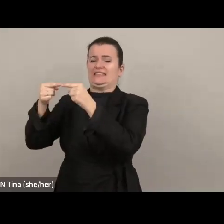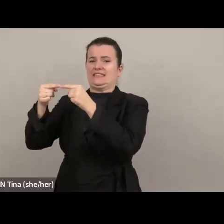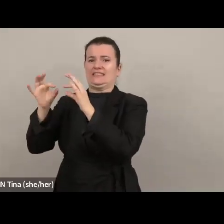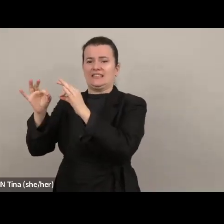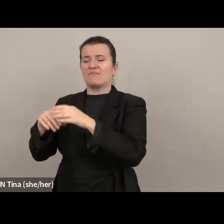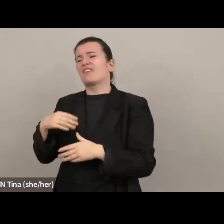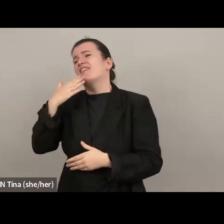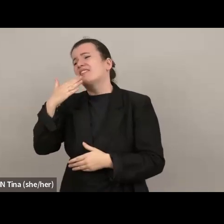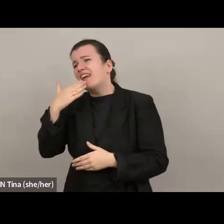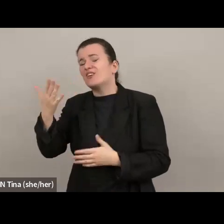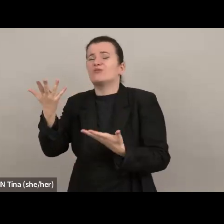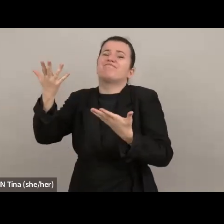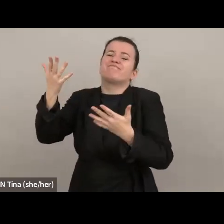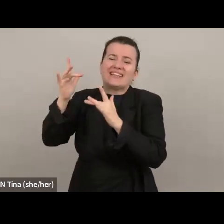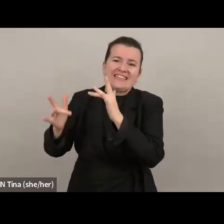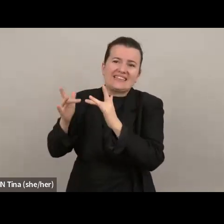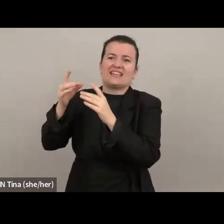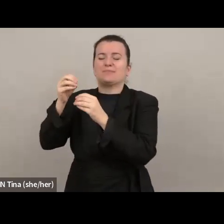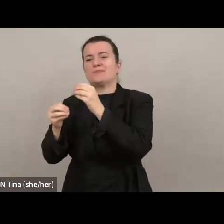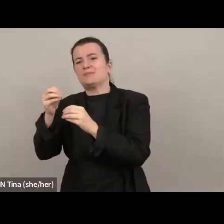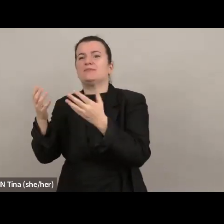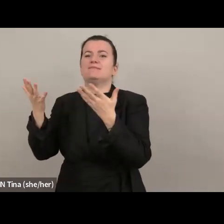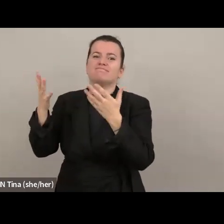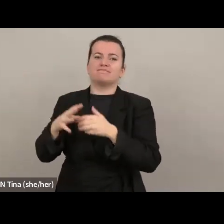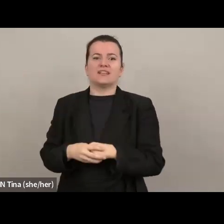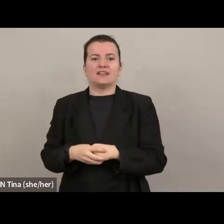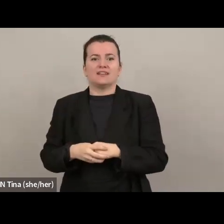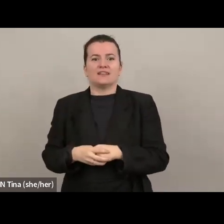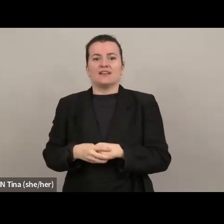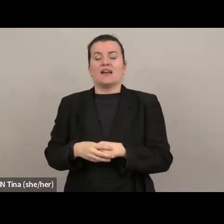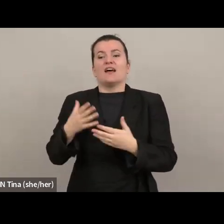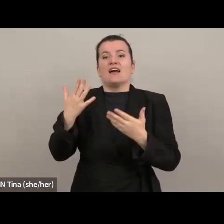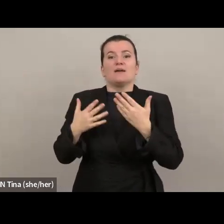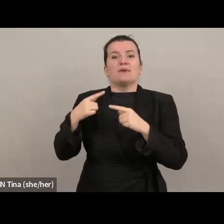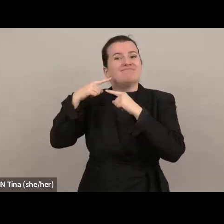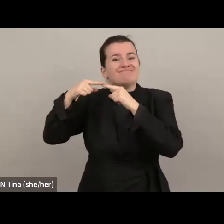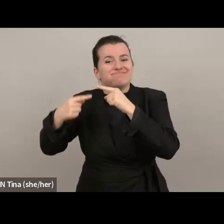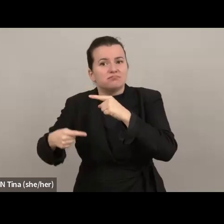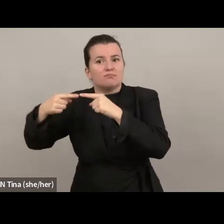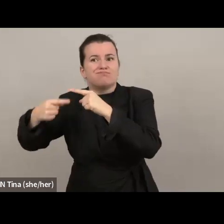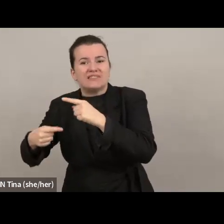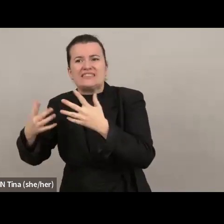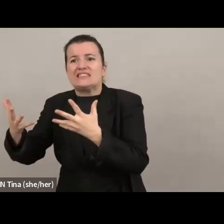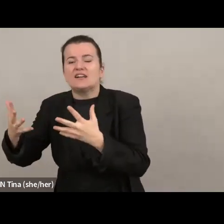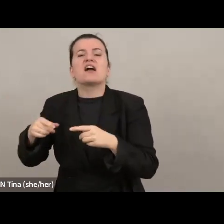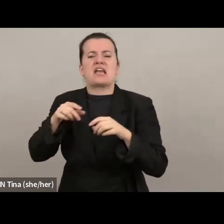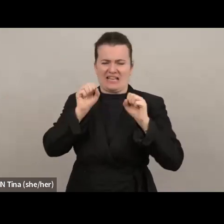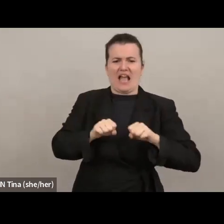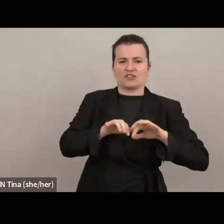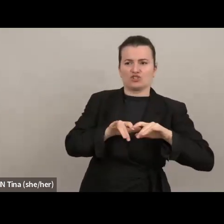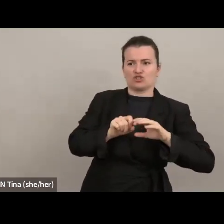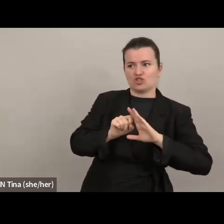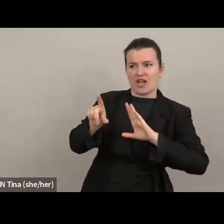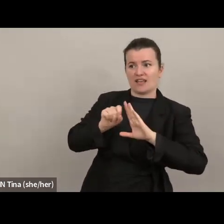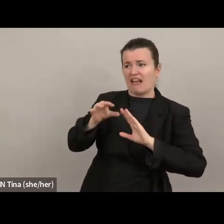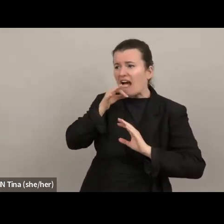the connection was not great, but perhaps some of what was missed we can ask in the chat. I have now learned